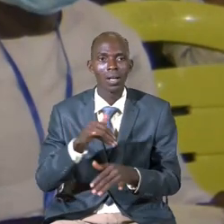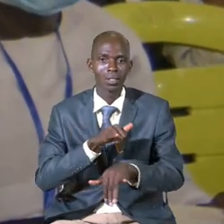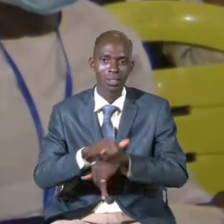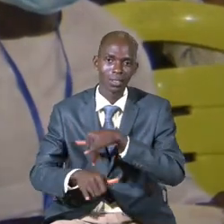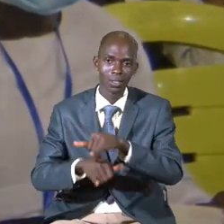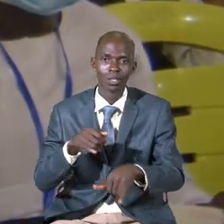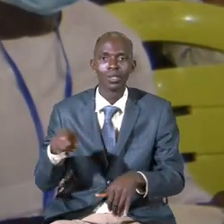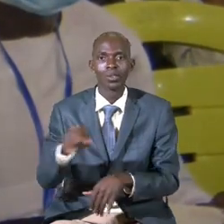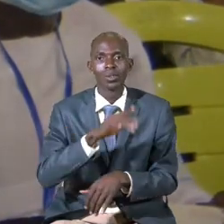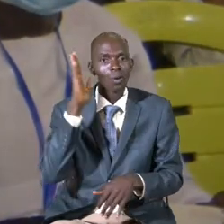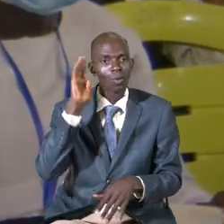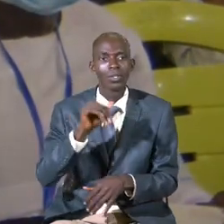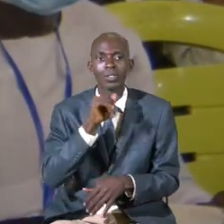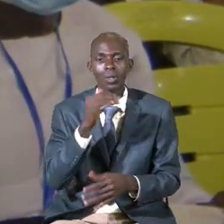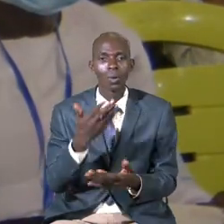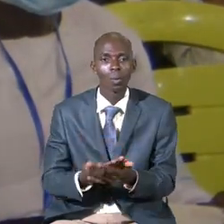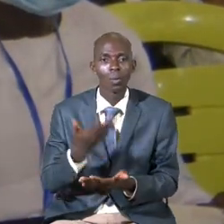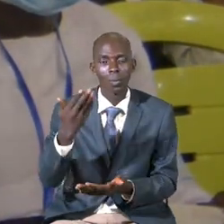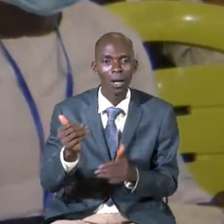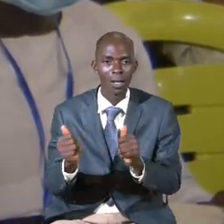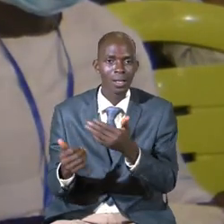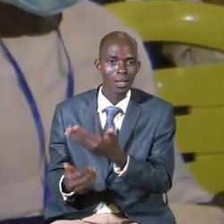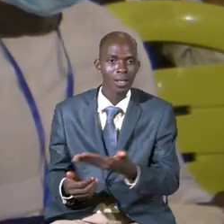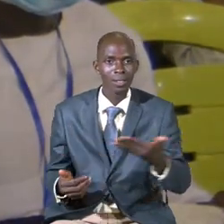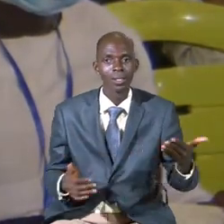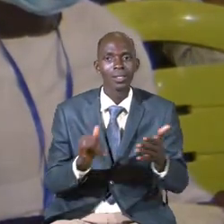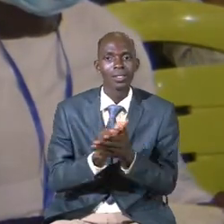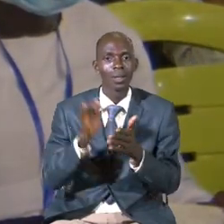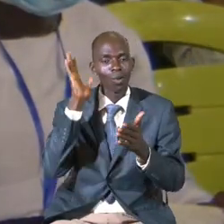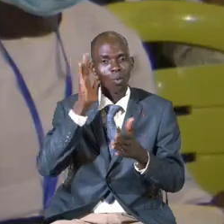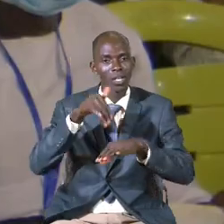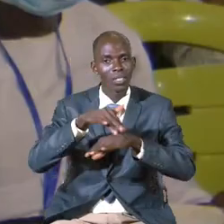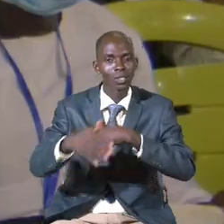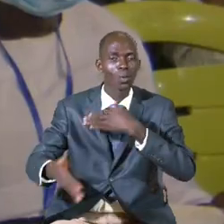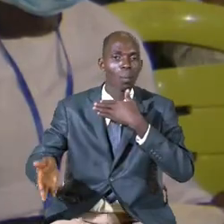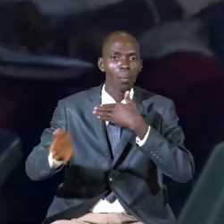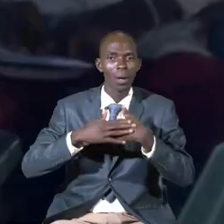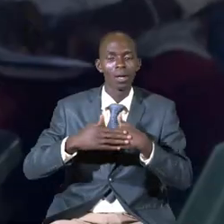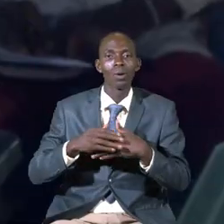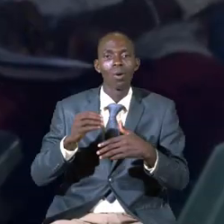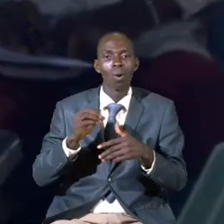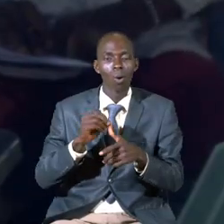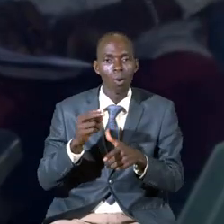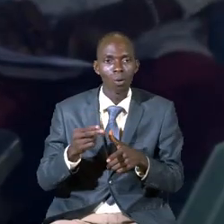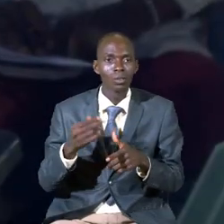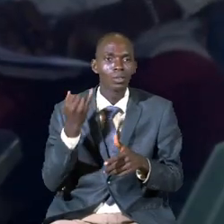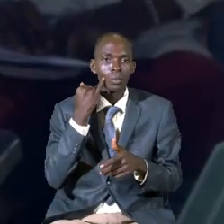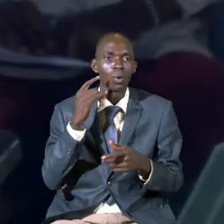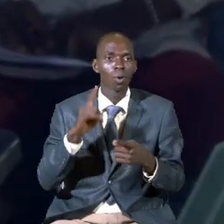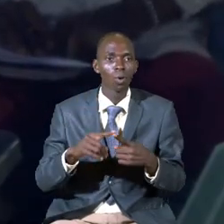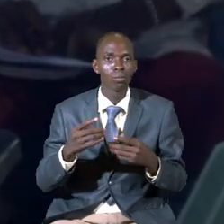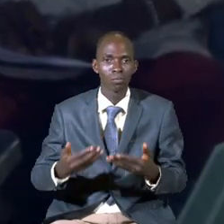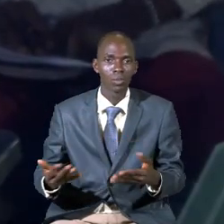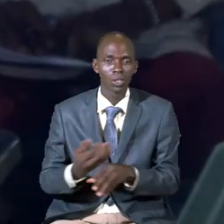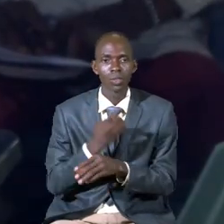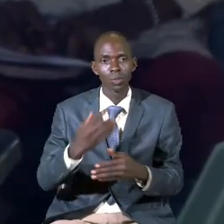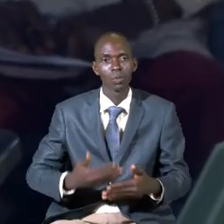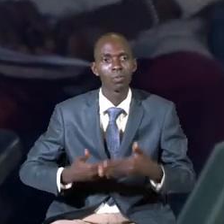buy a gadget that will send you back rather than moving you forward therefore number